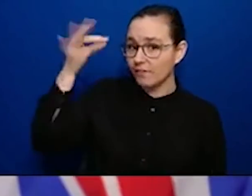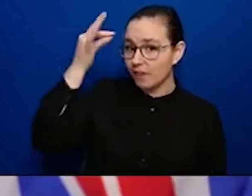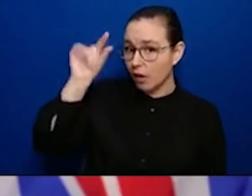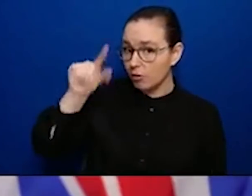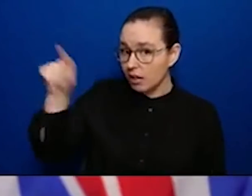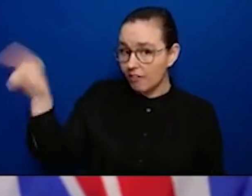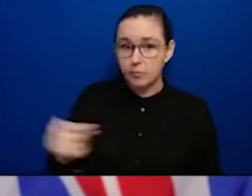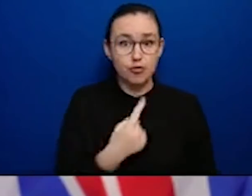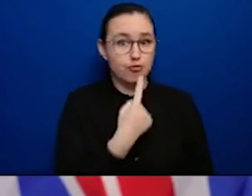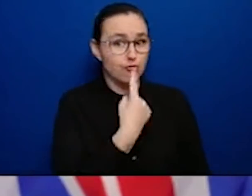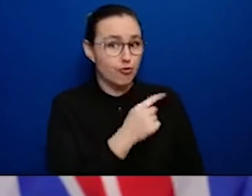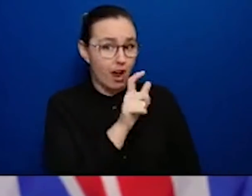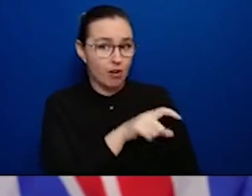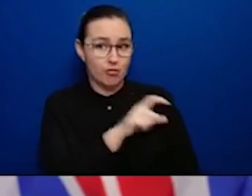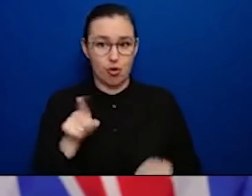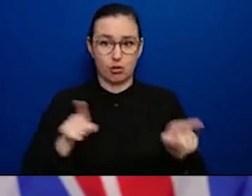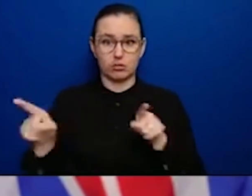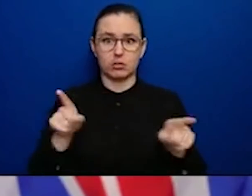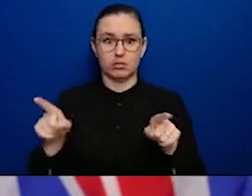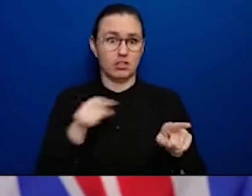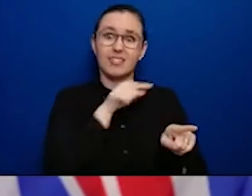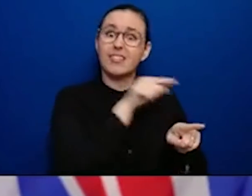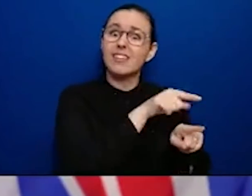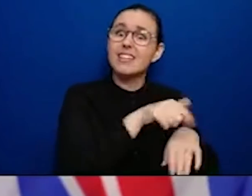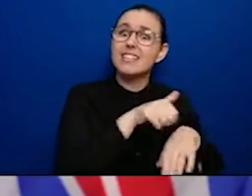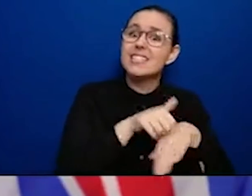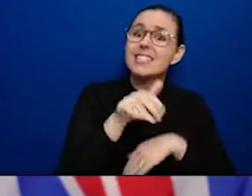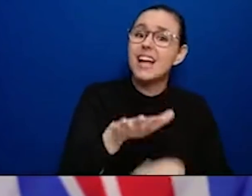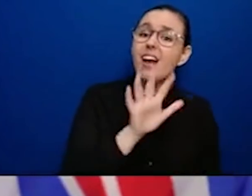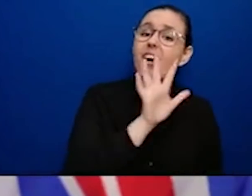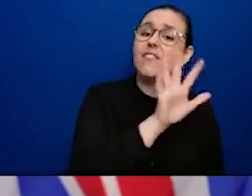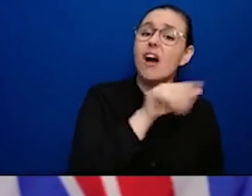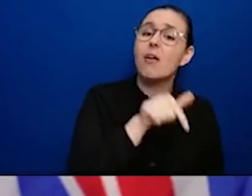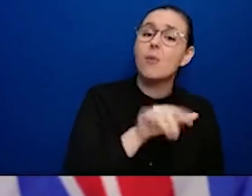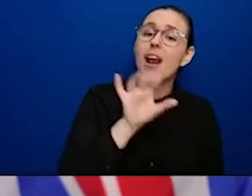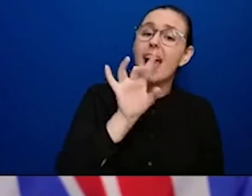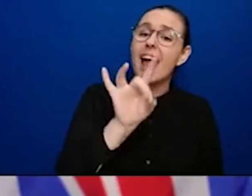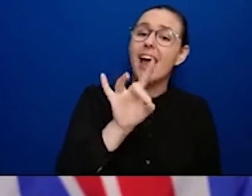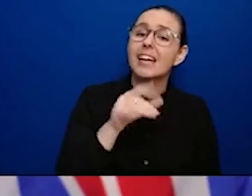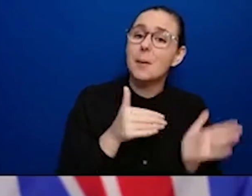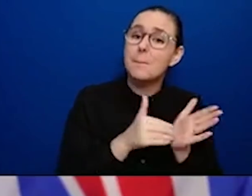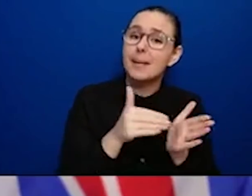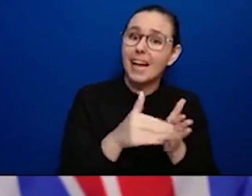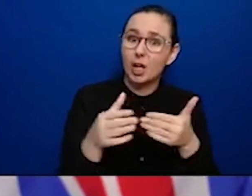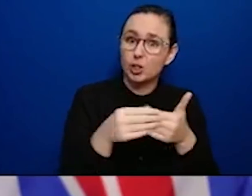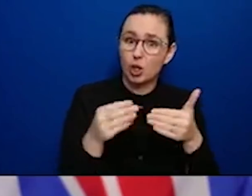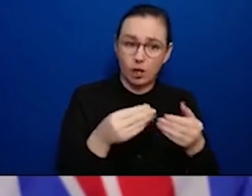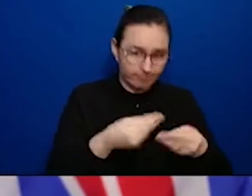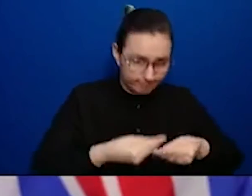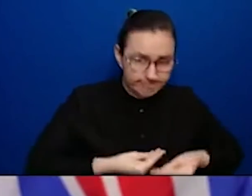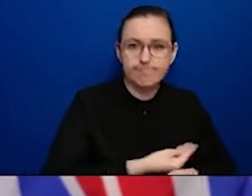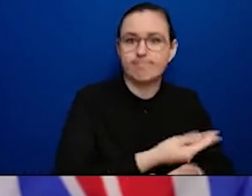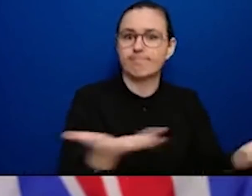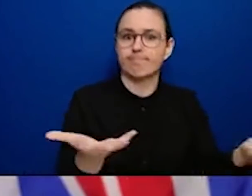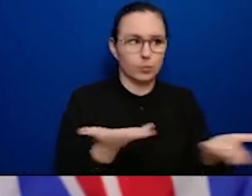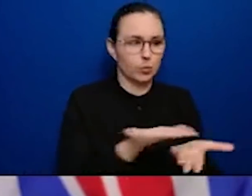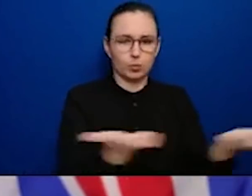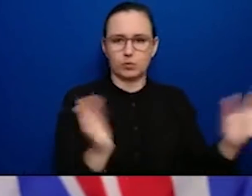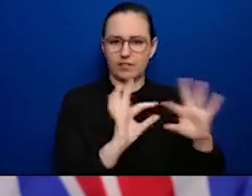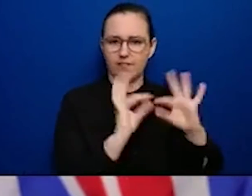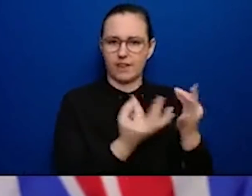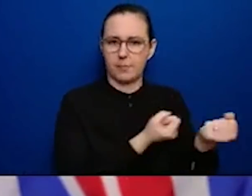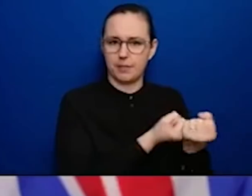has sent out more than $5.8 million to eligible households affected by the BC floods and extreme weather. And as